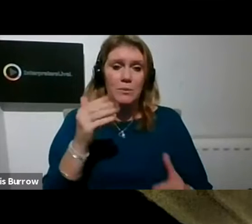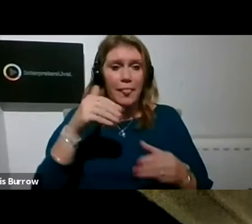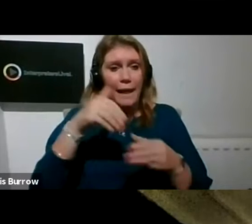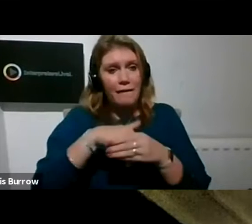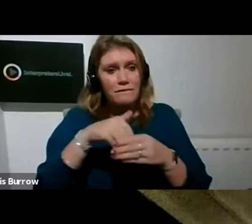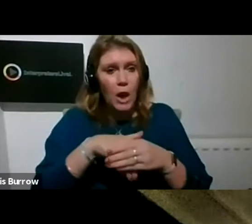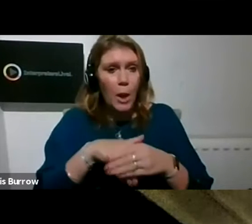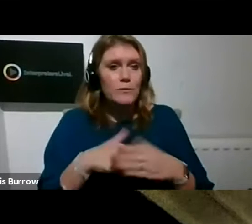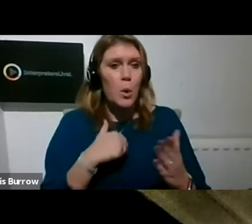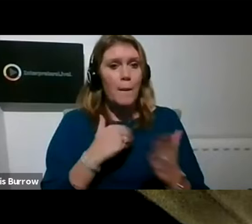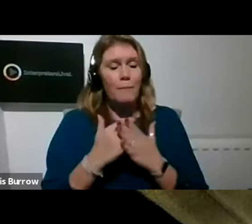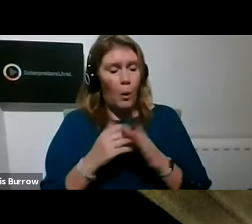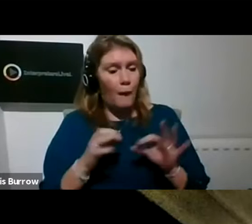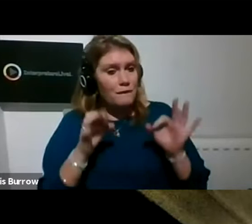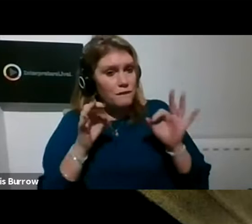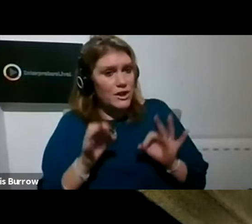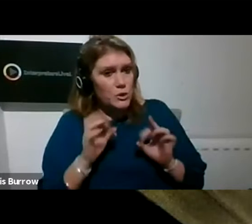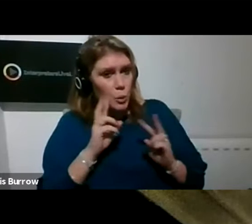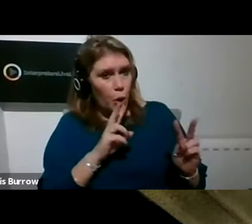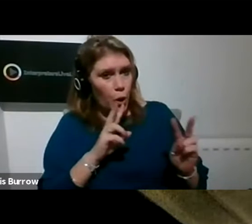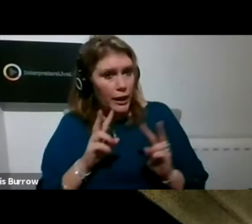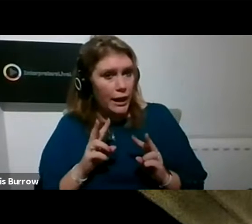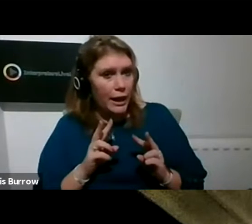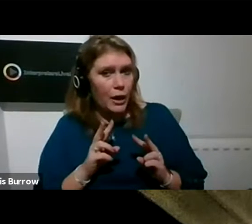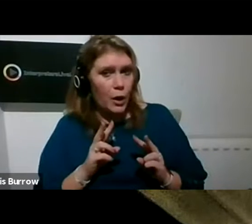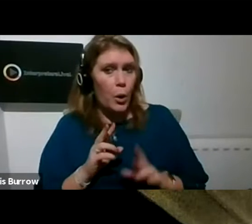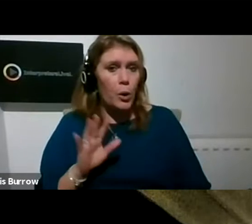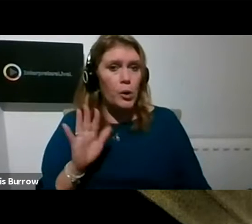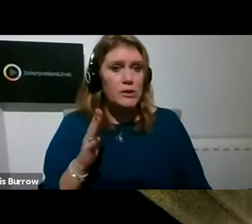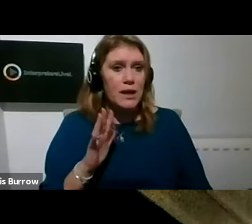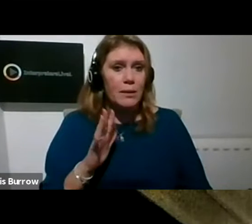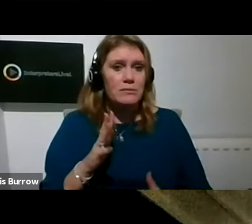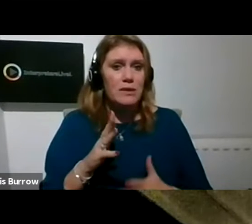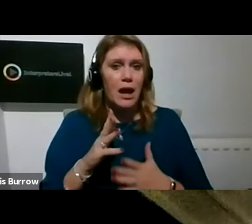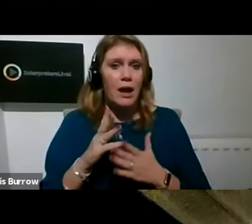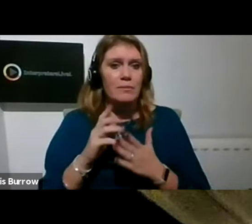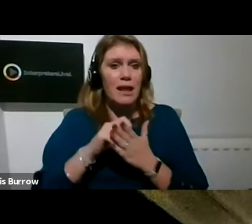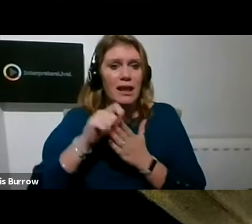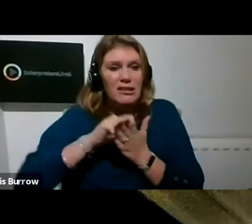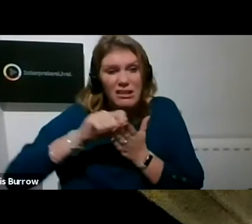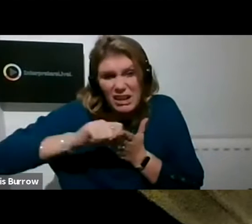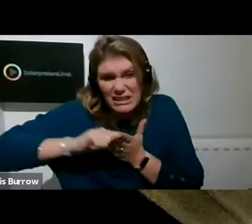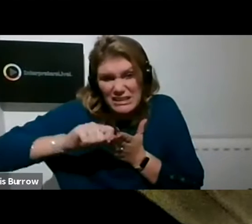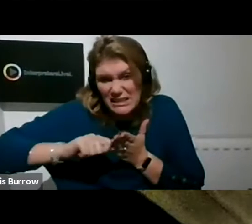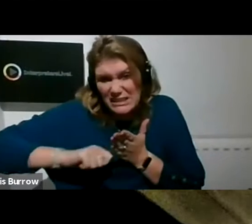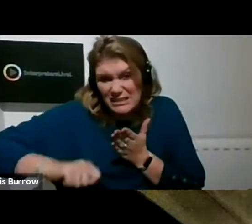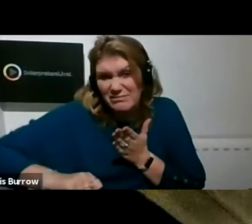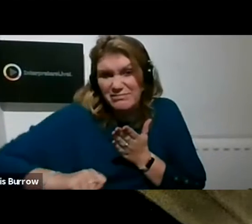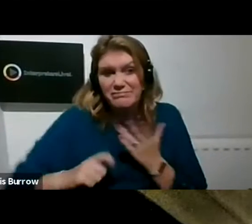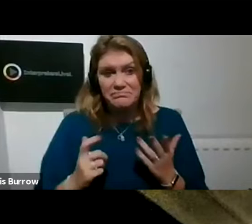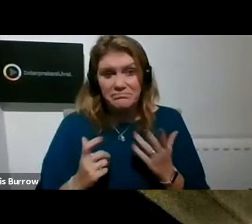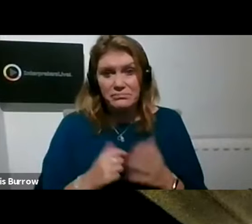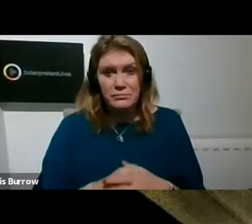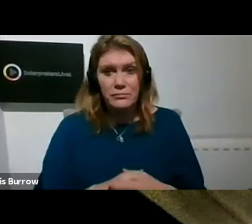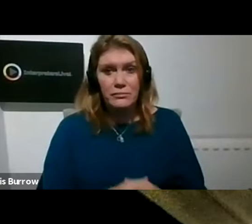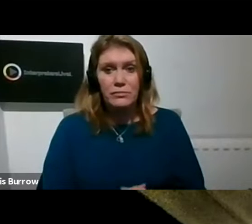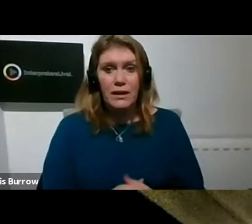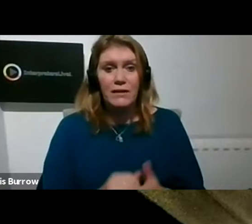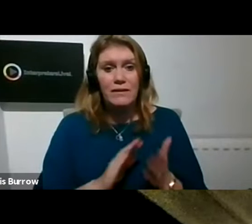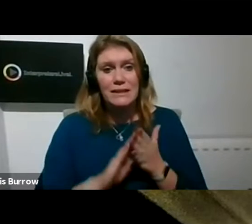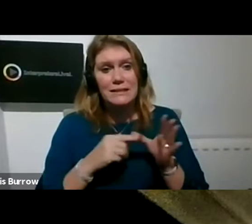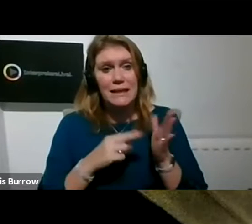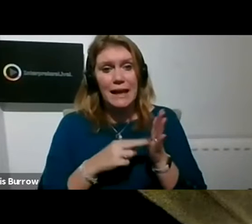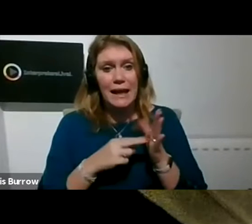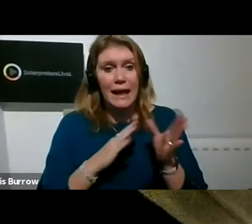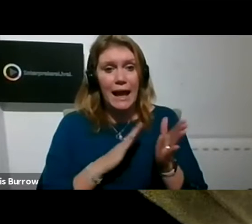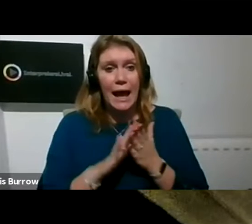official looking, and sometimes in kind of scribbled handwriting, particularly when it's Hannah's